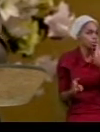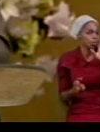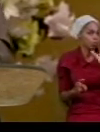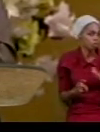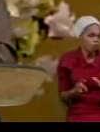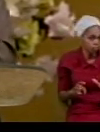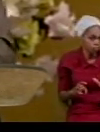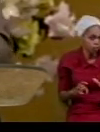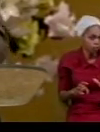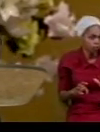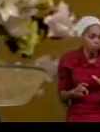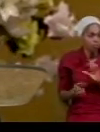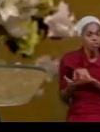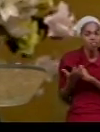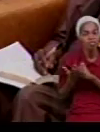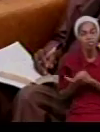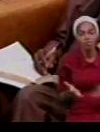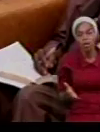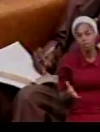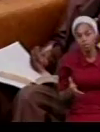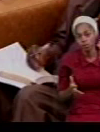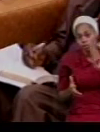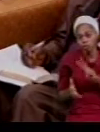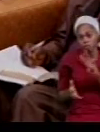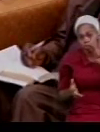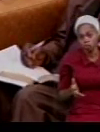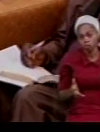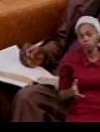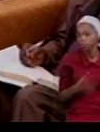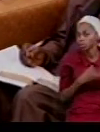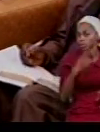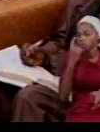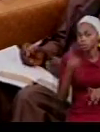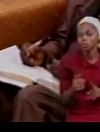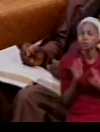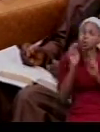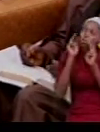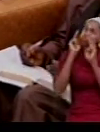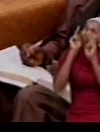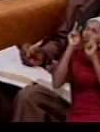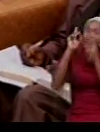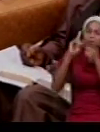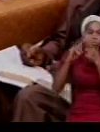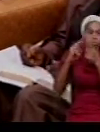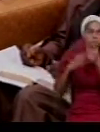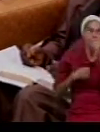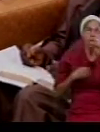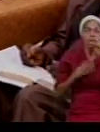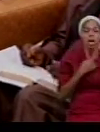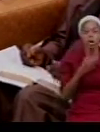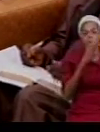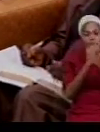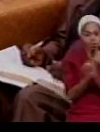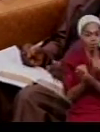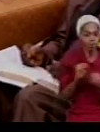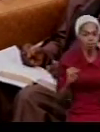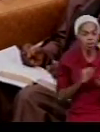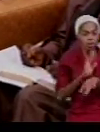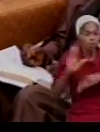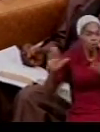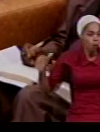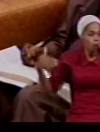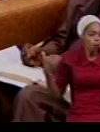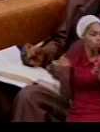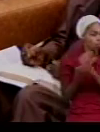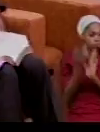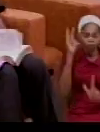then we are going to look at verse 22. He said, look unto me, and be ye saved, all the ends